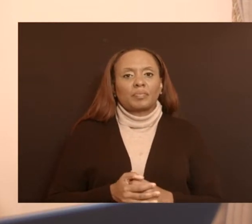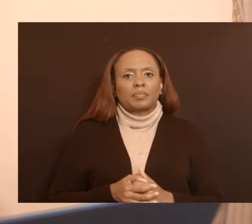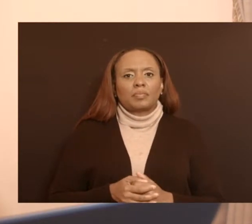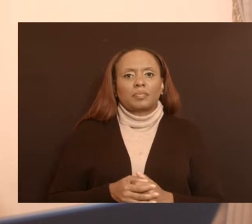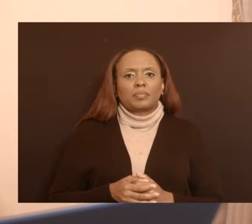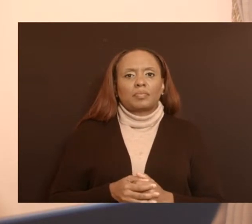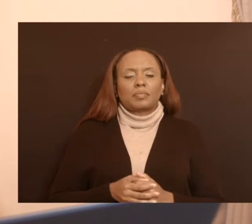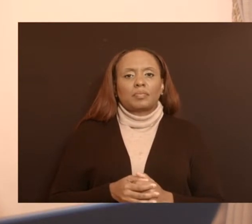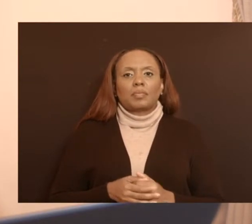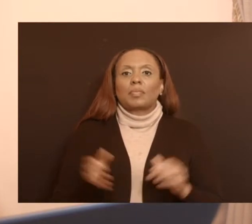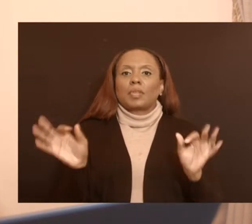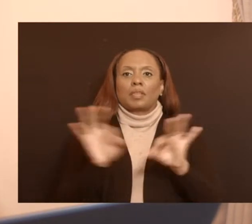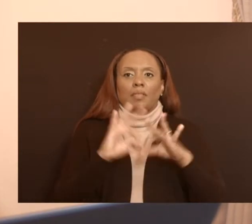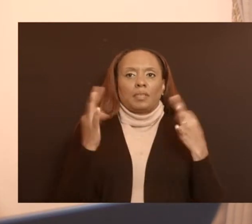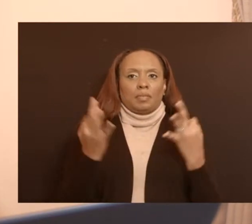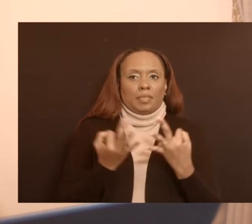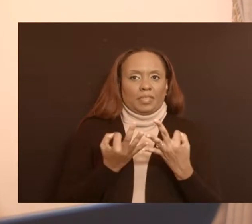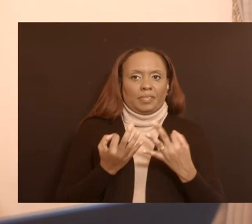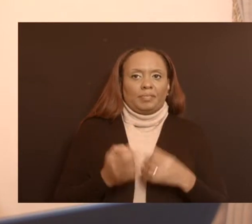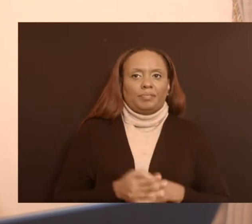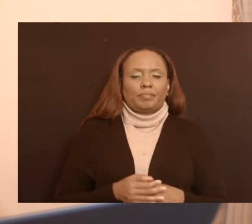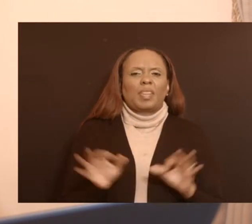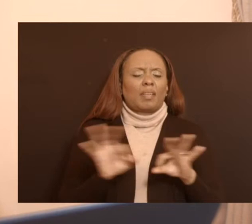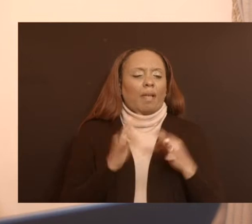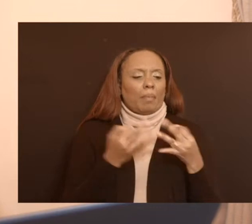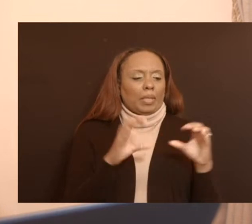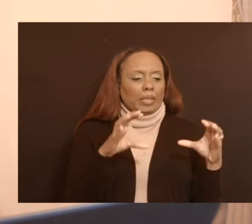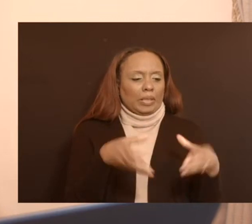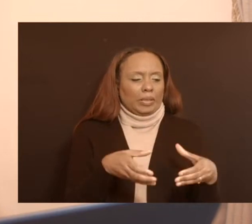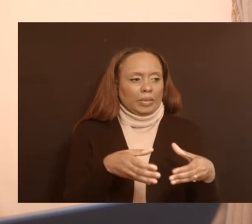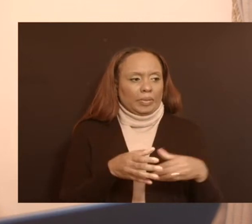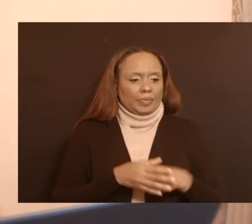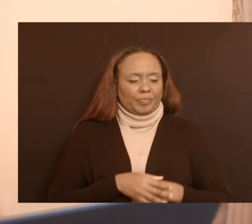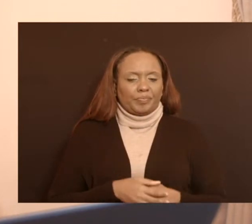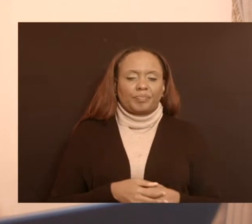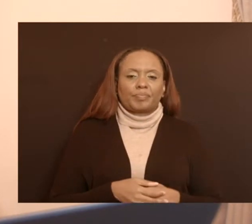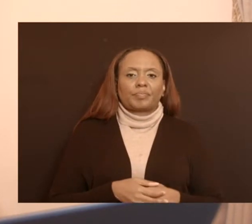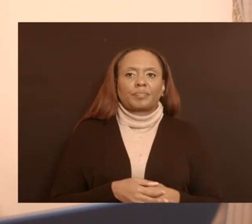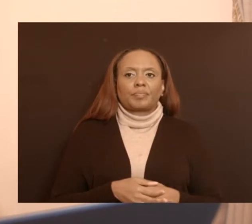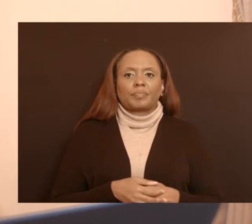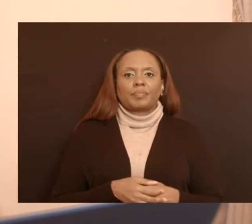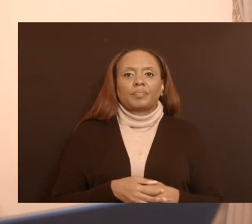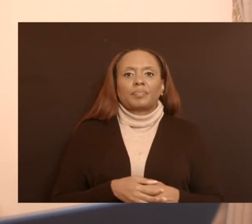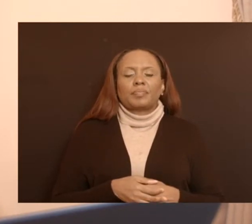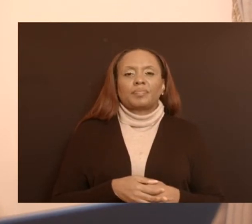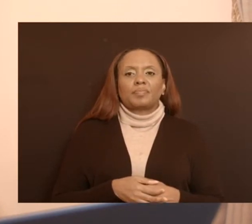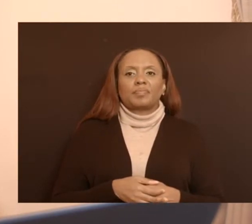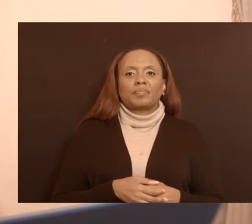is a family, essentially is a family cluster, but that family cluster has had